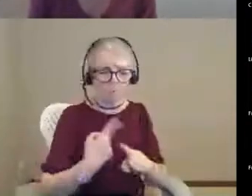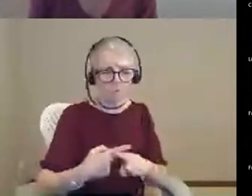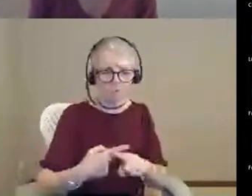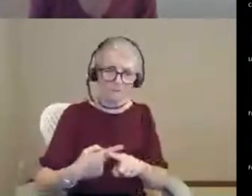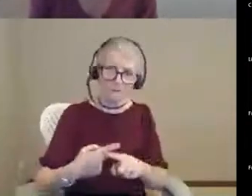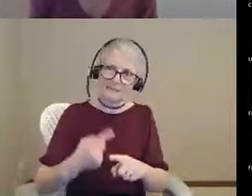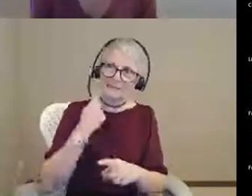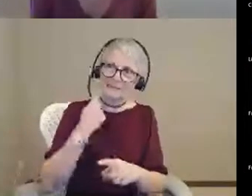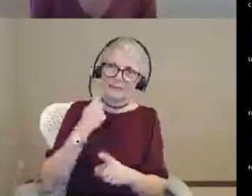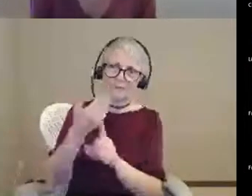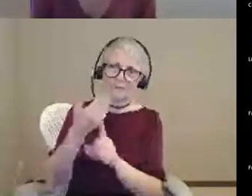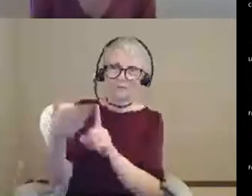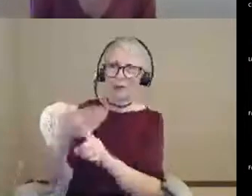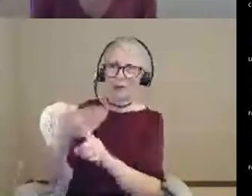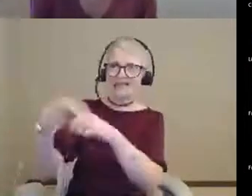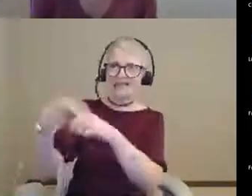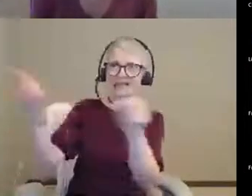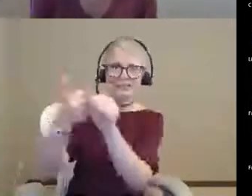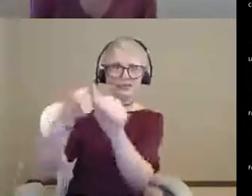can stop being